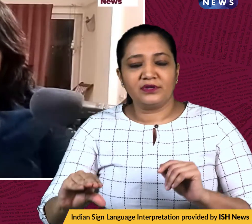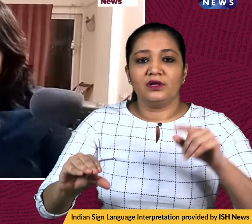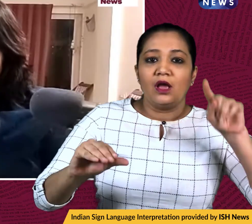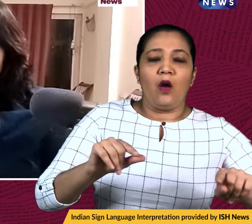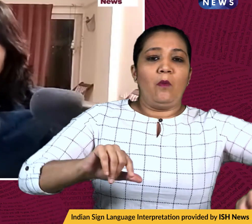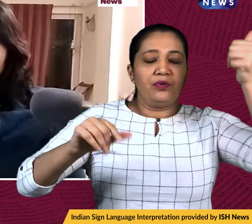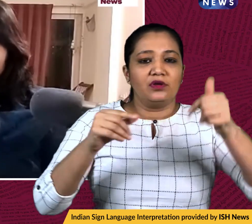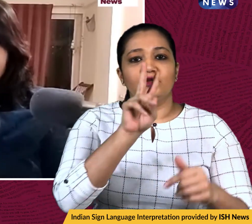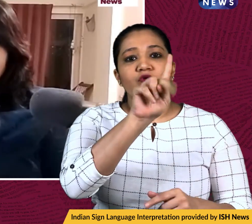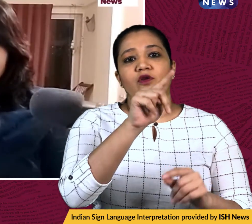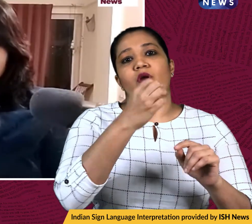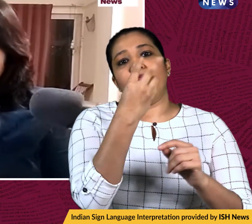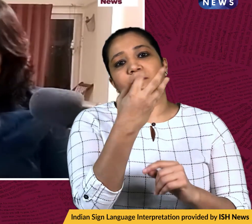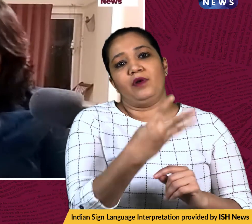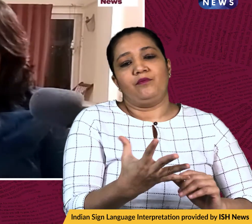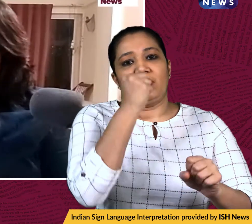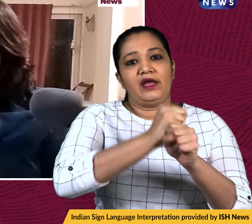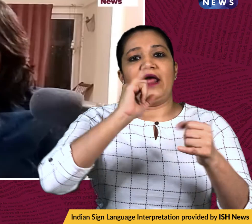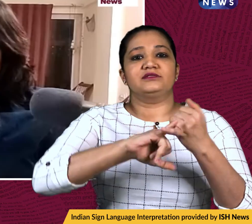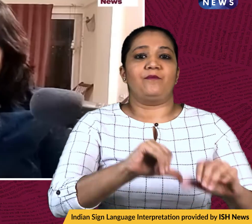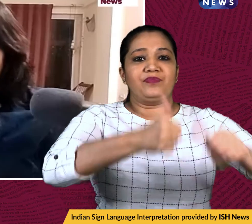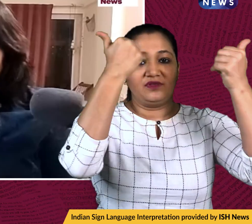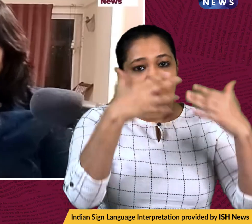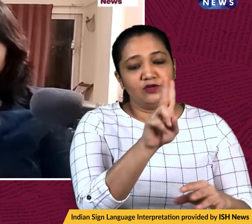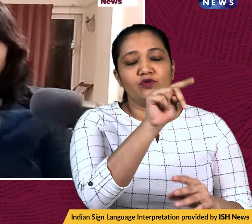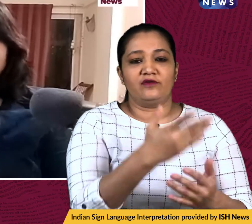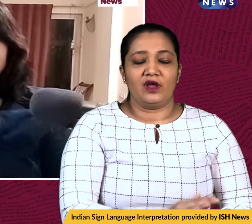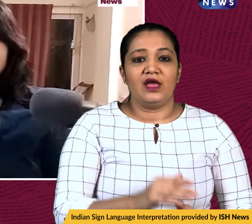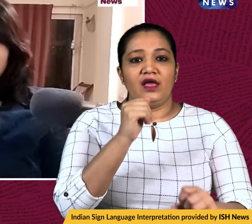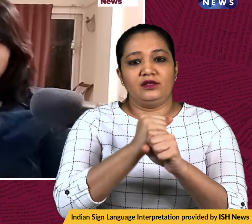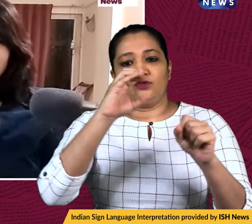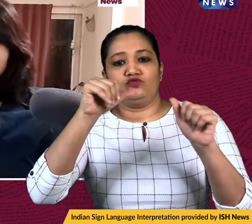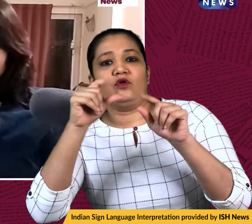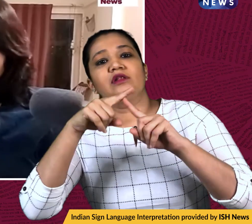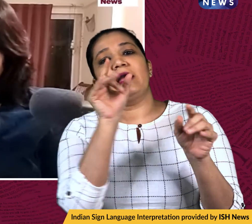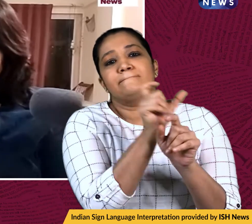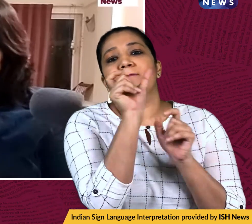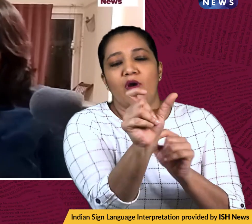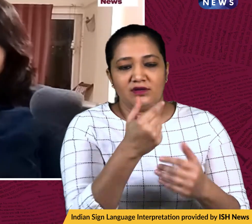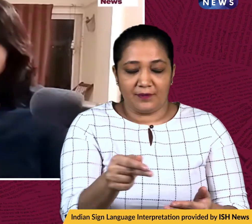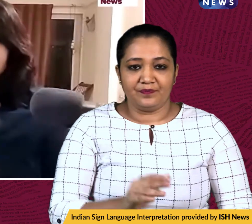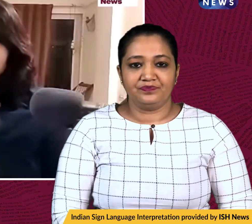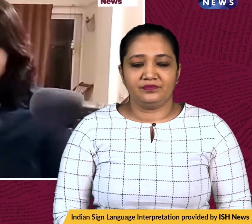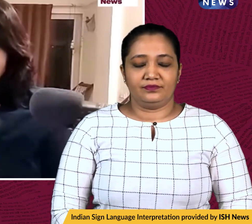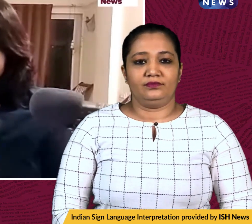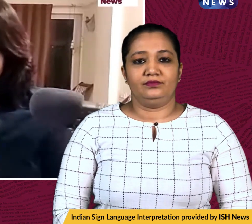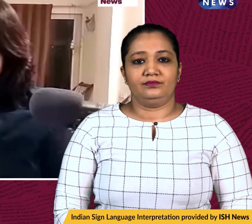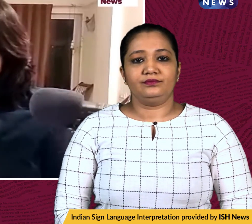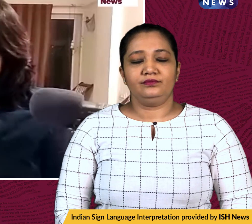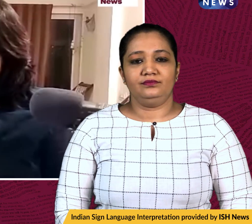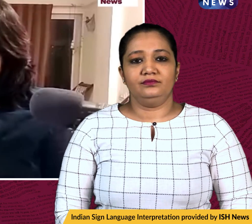men's singles Grand Slam titles at 21. He's now called the male GOAT, or greatest of all